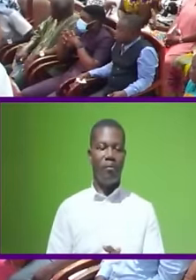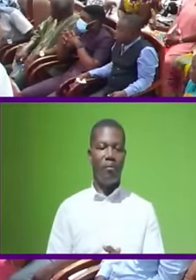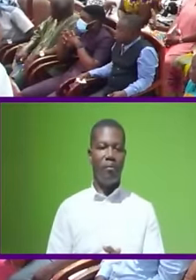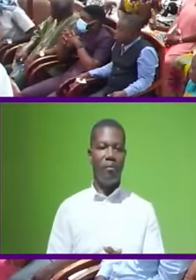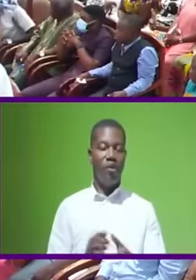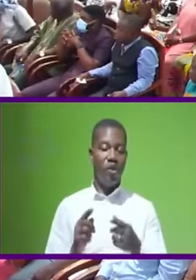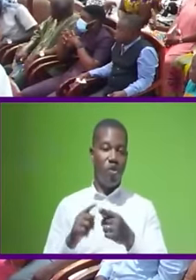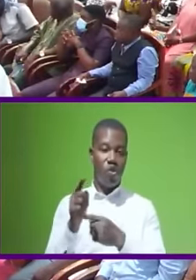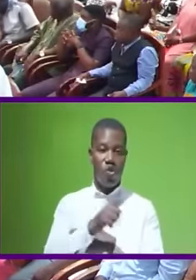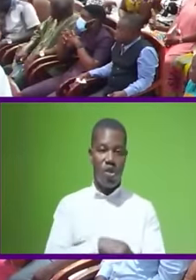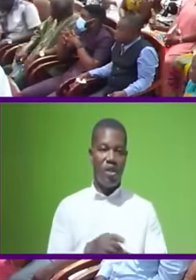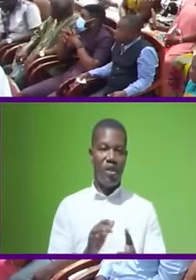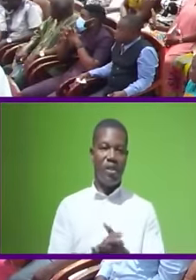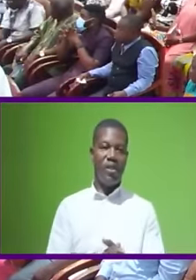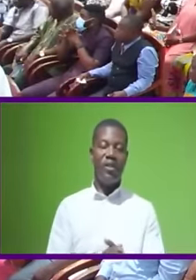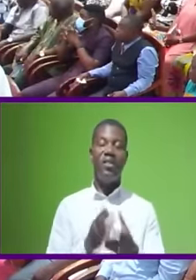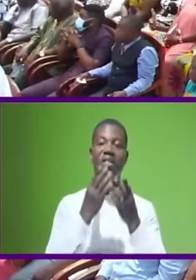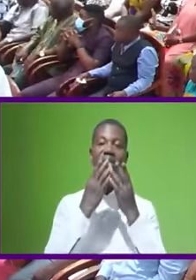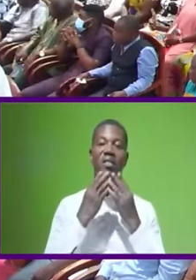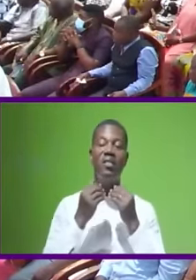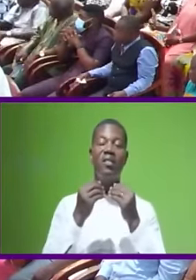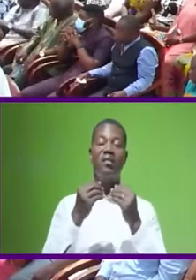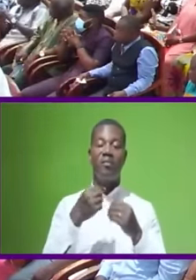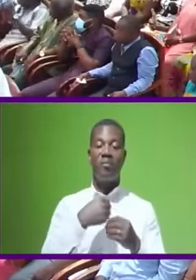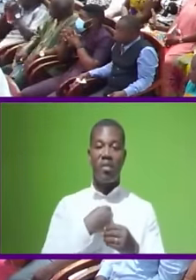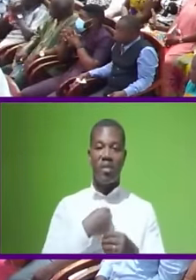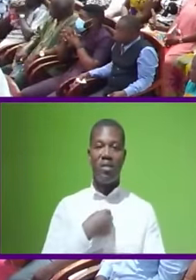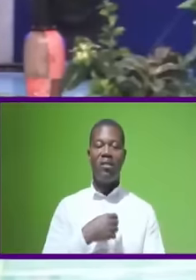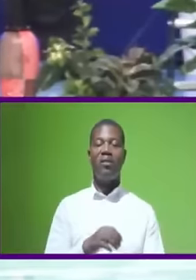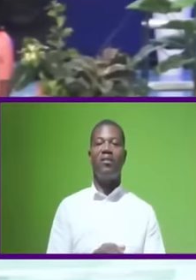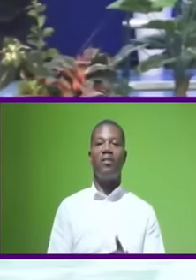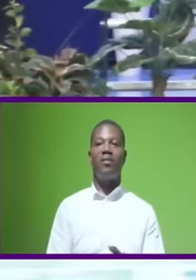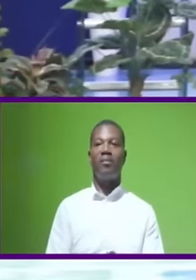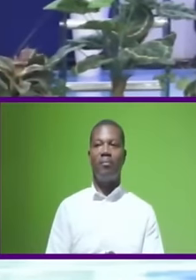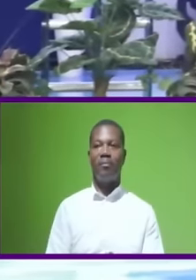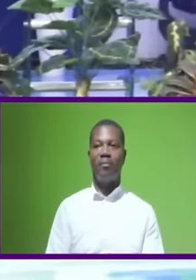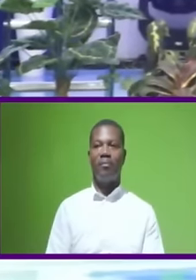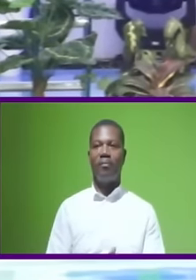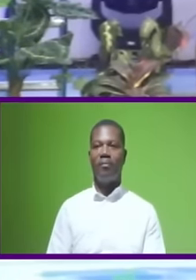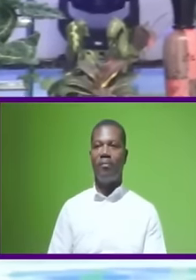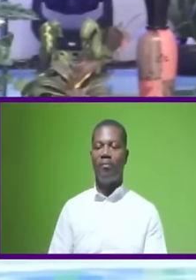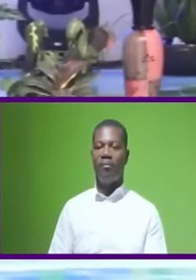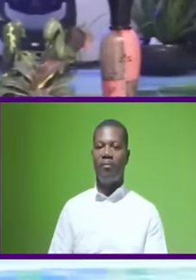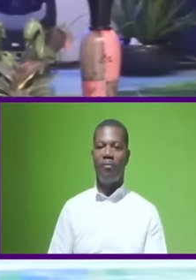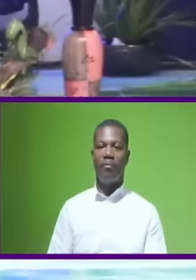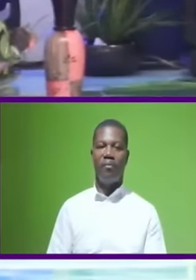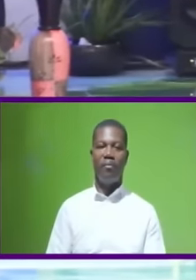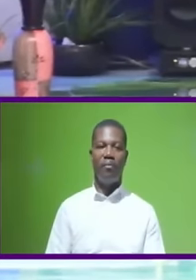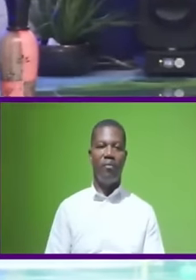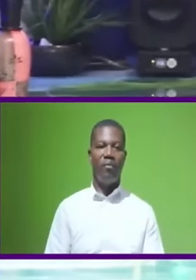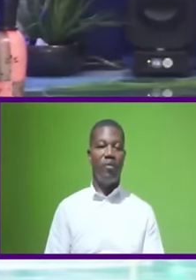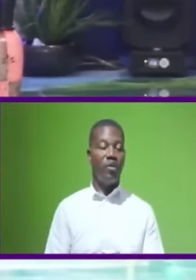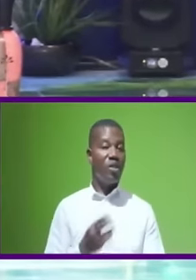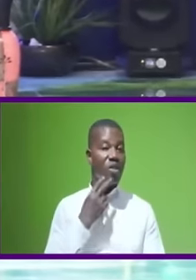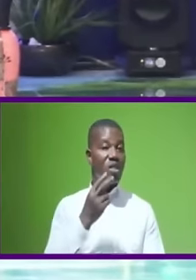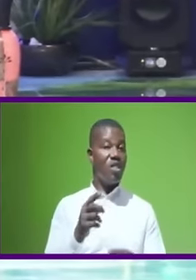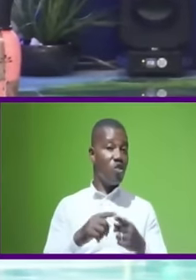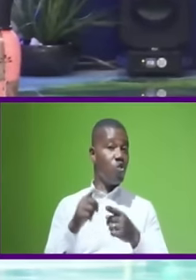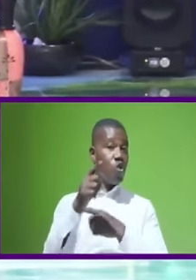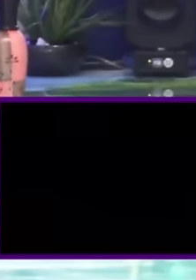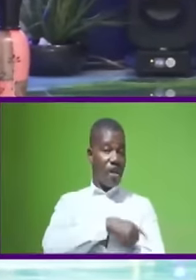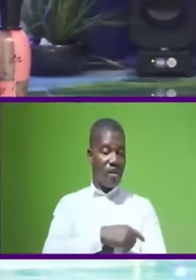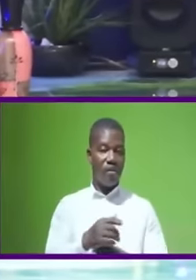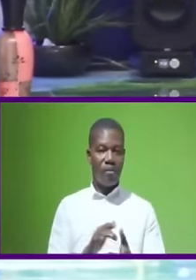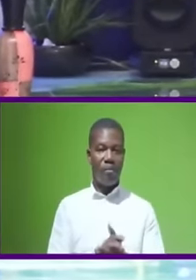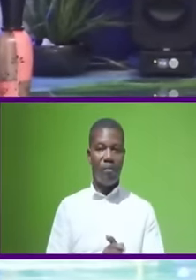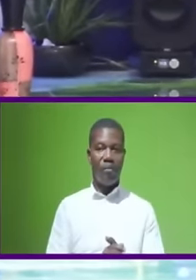And now you're stephenadomkyeiduah. Today yes. It is stephenadomkyeiduah alone. And promotion. Even with that,